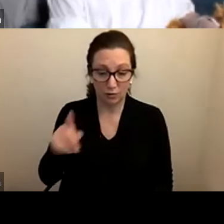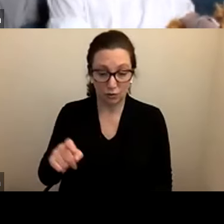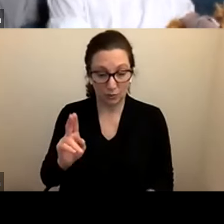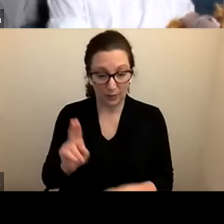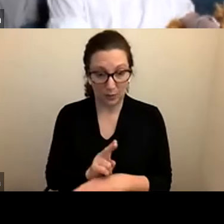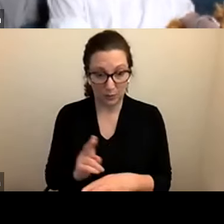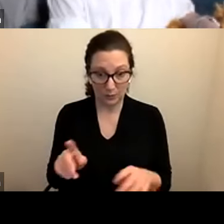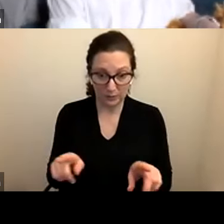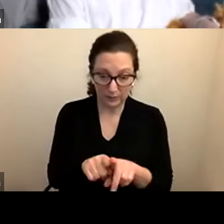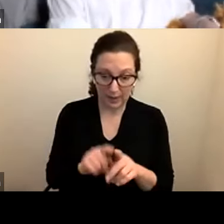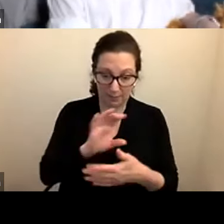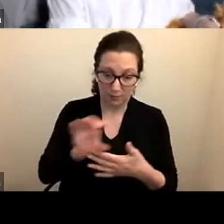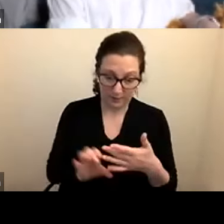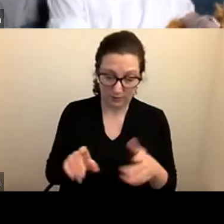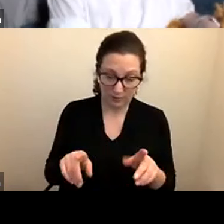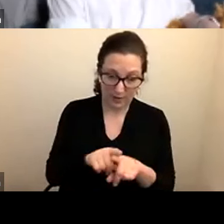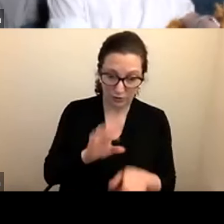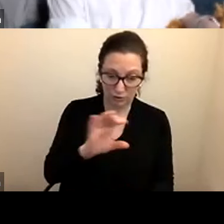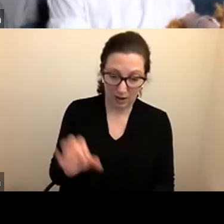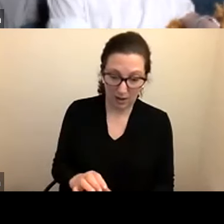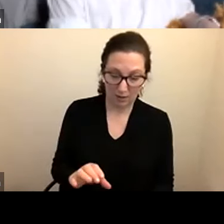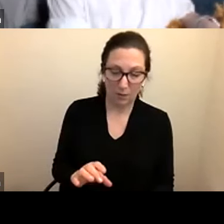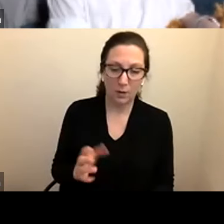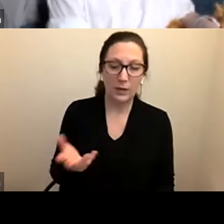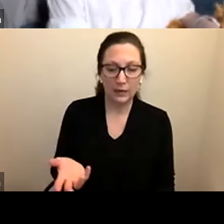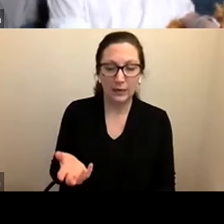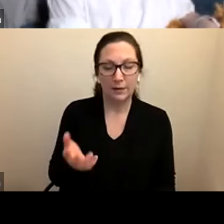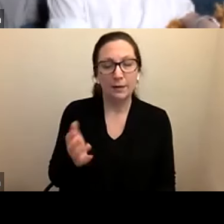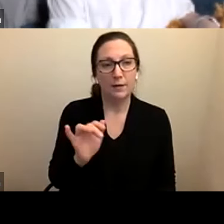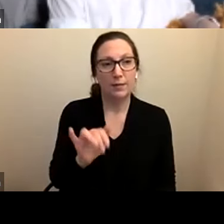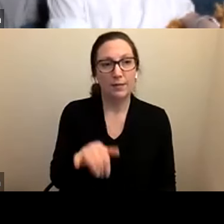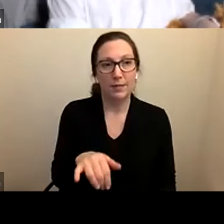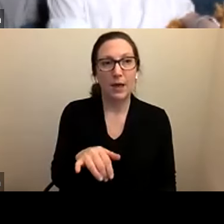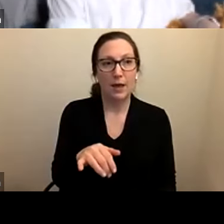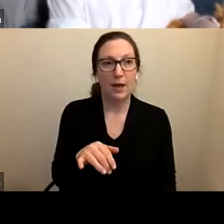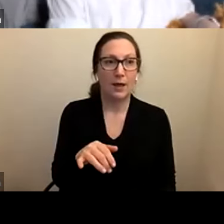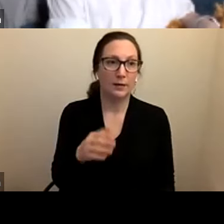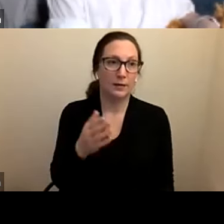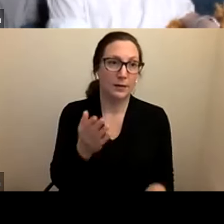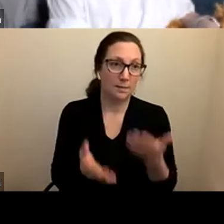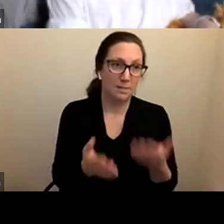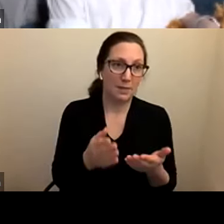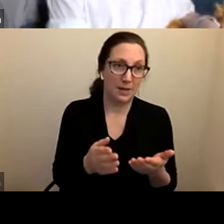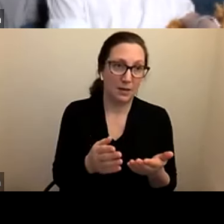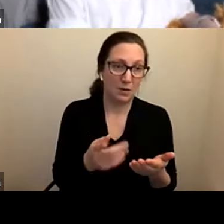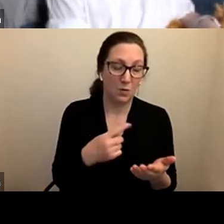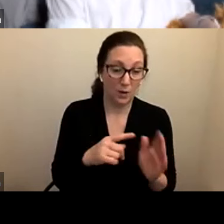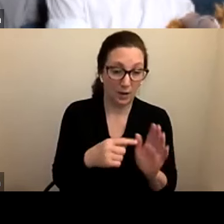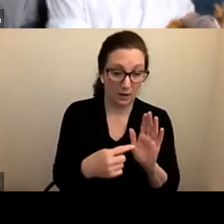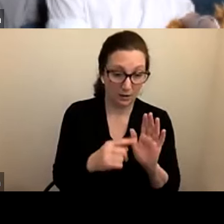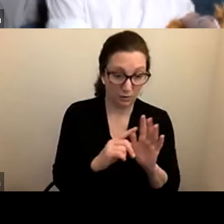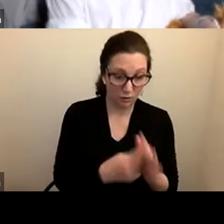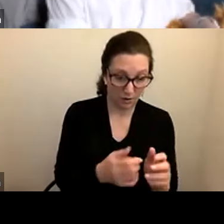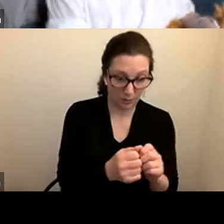Chicago or not seems like a potential, you know, option to start with a model that has shown some success